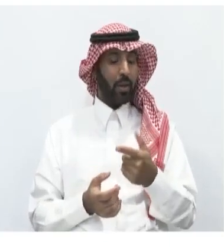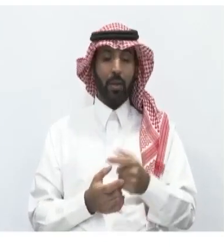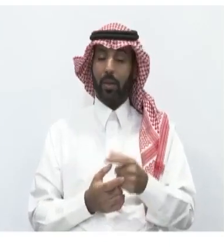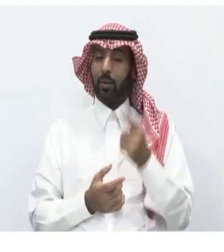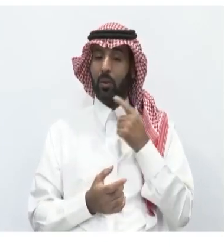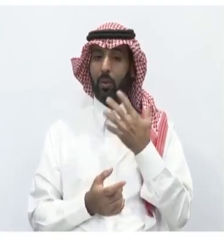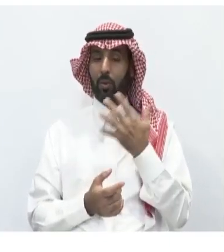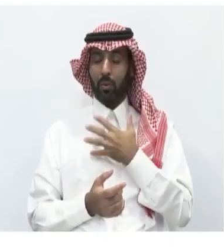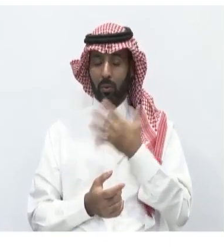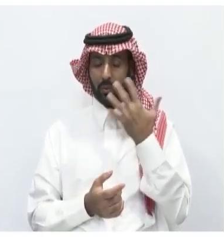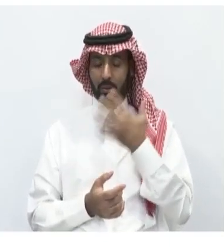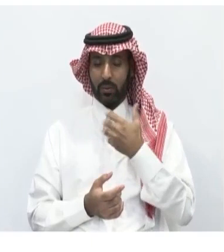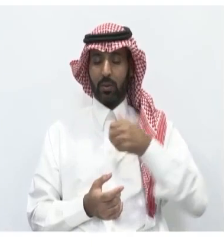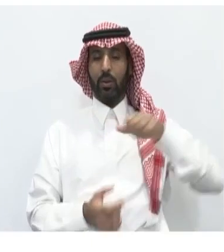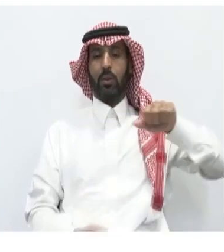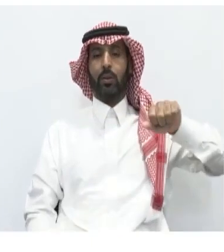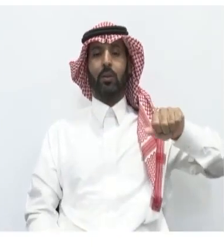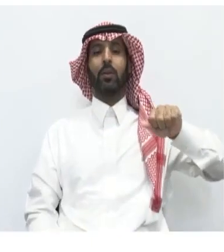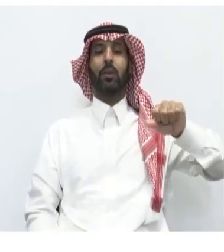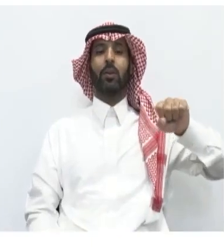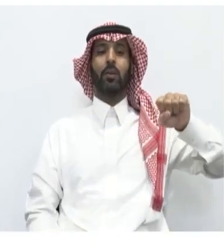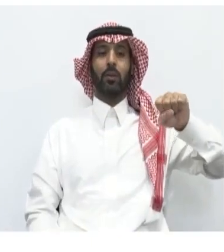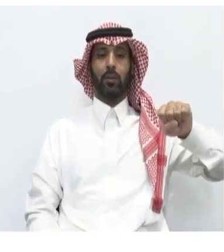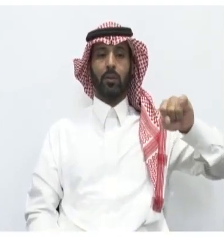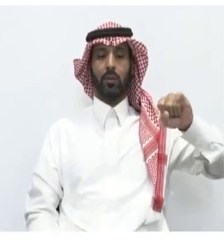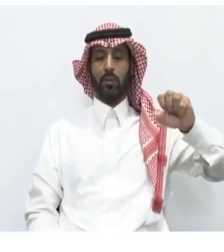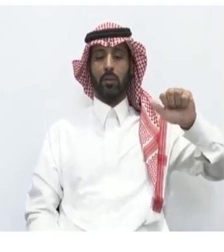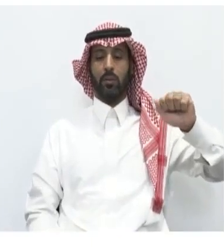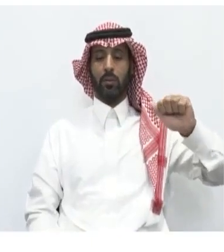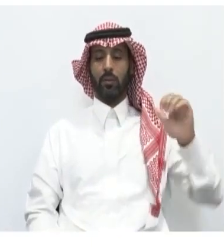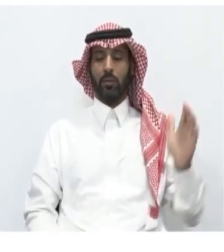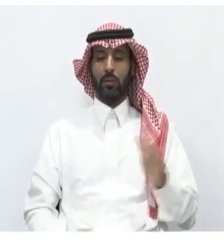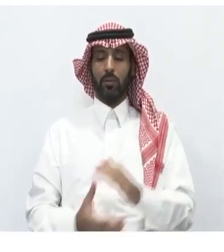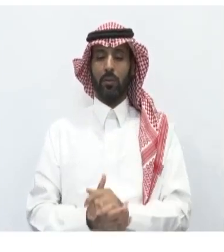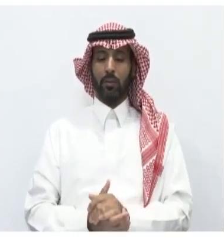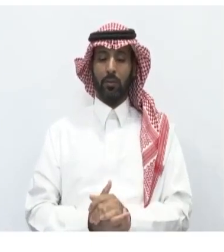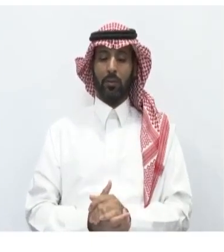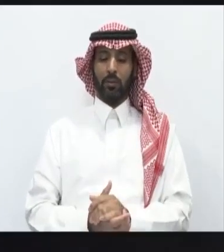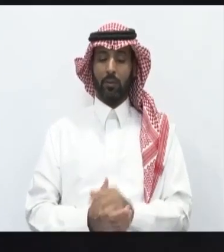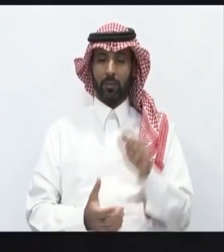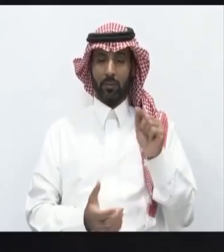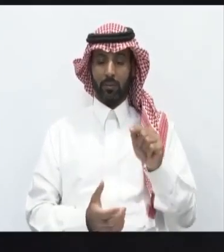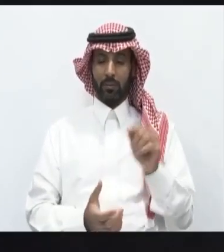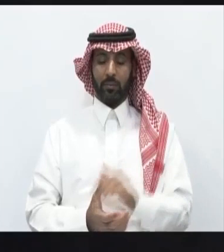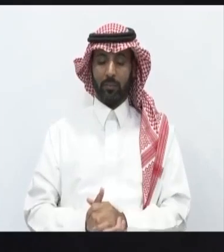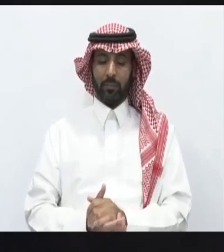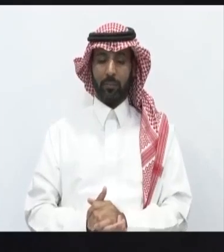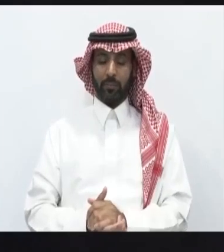Very goes he to frequently Asia, and then the full stop. So,